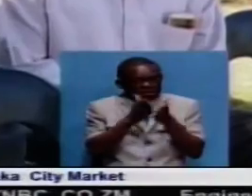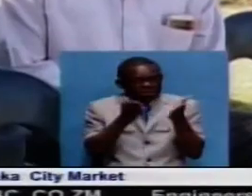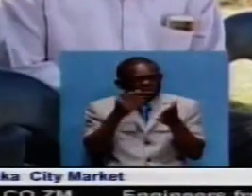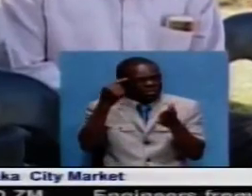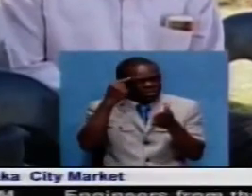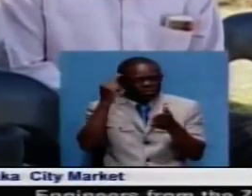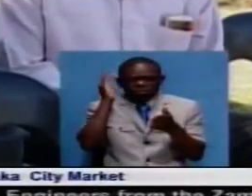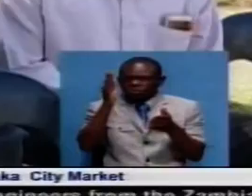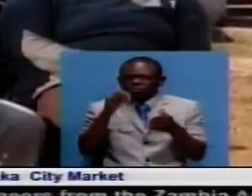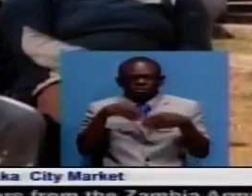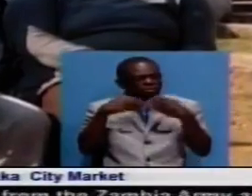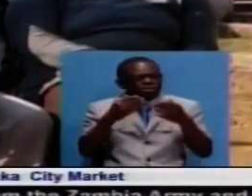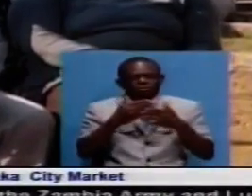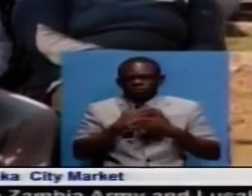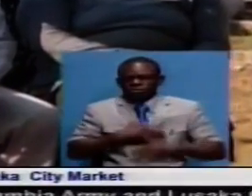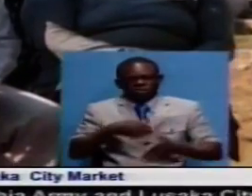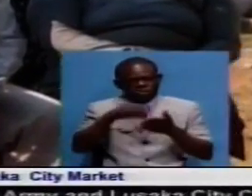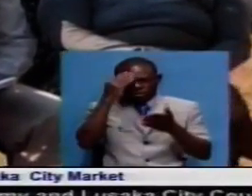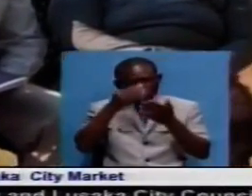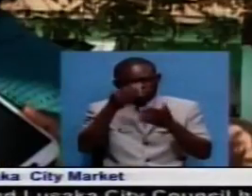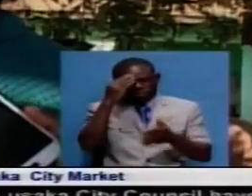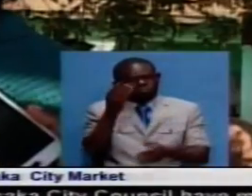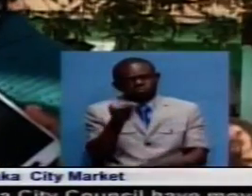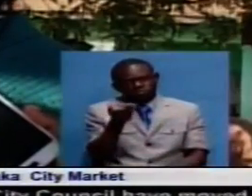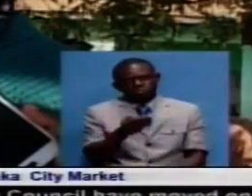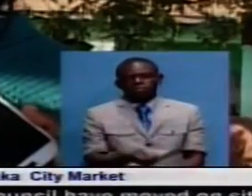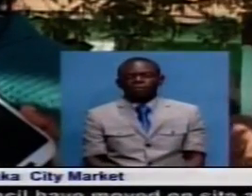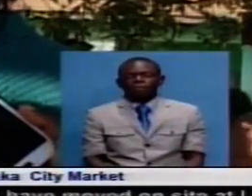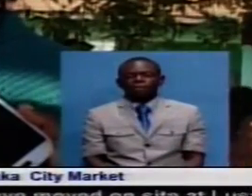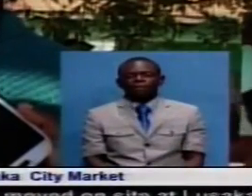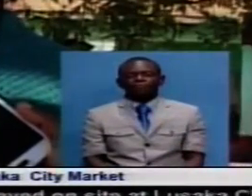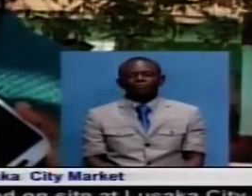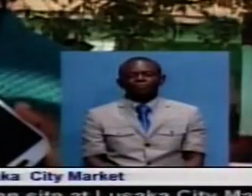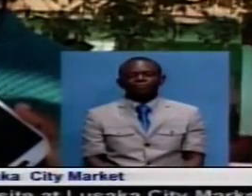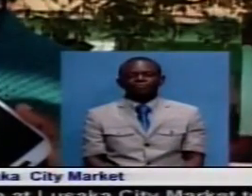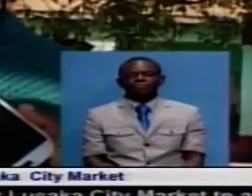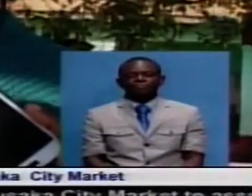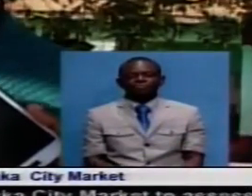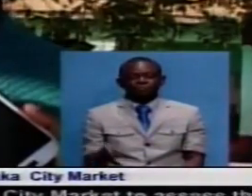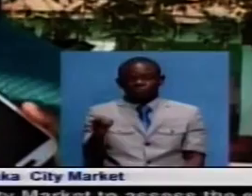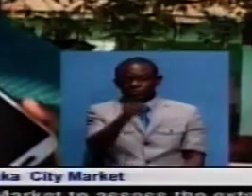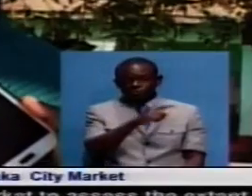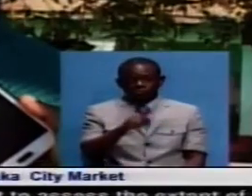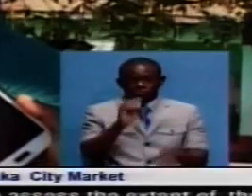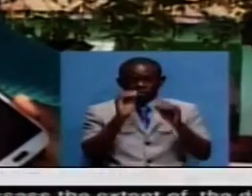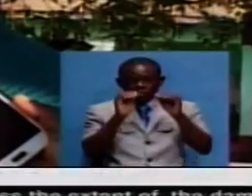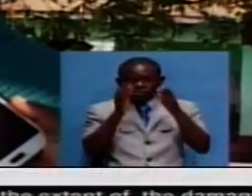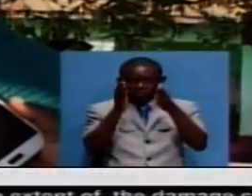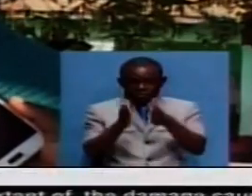you as people that are coming from this background to remain